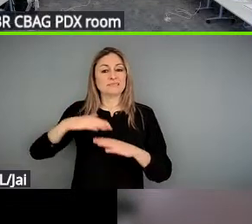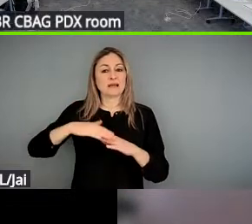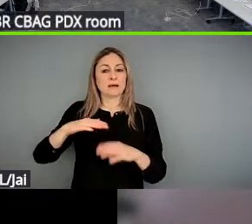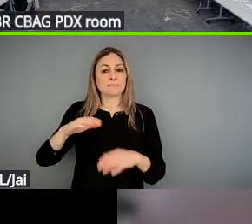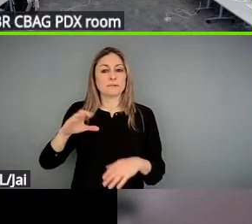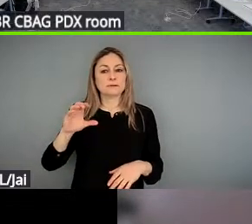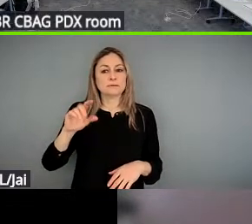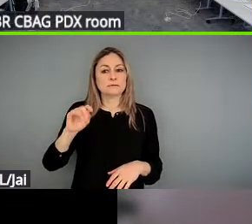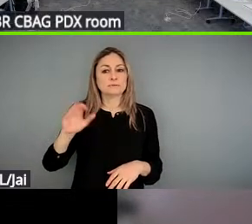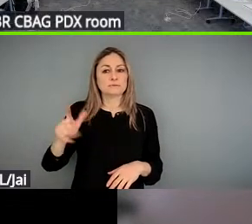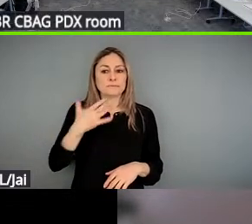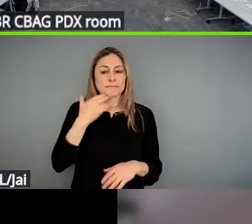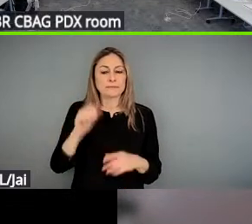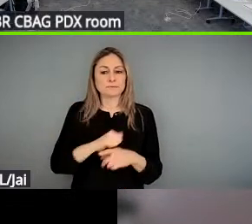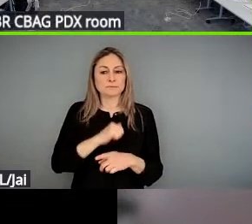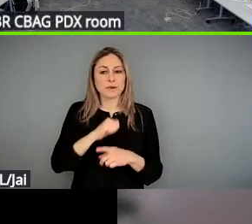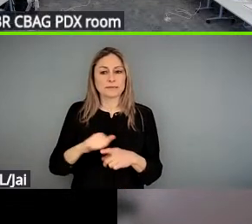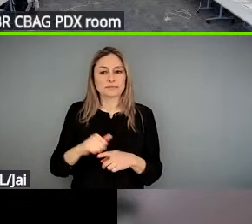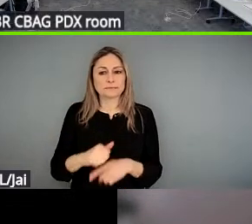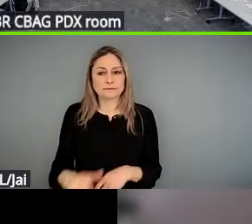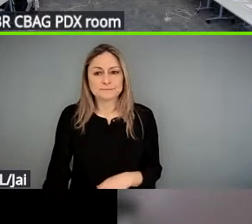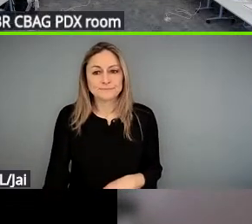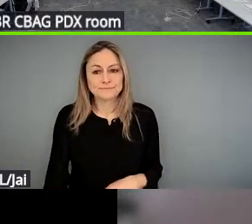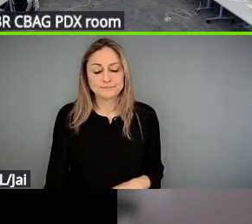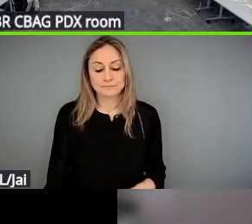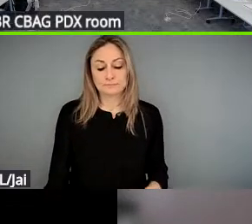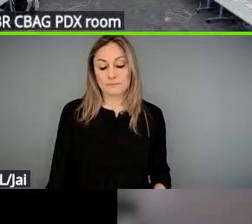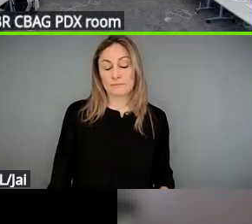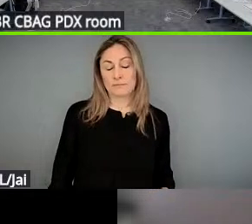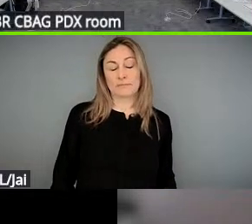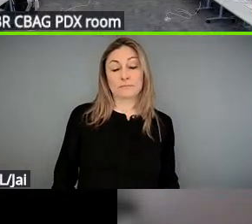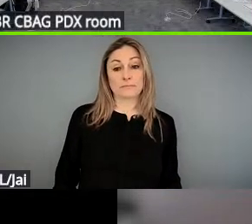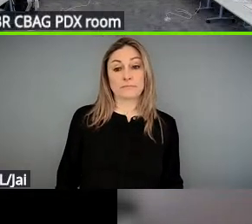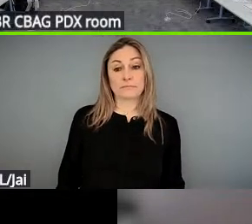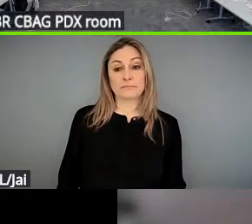best practices for solving that, unless you're gonna haul it all away